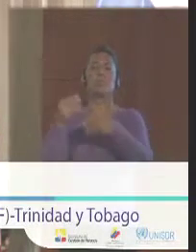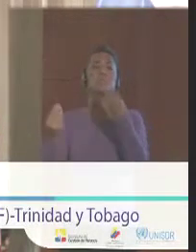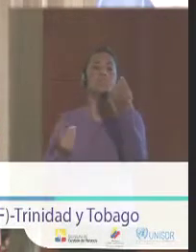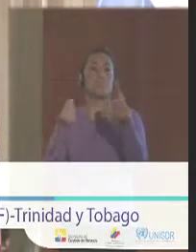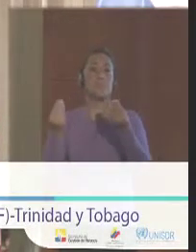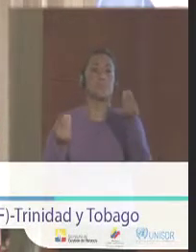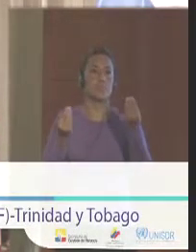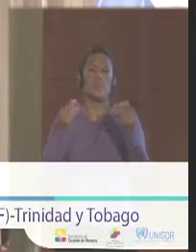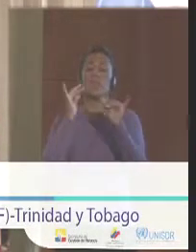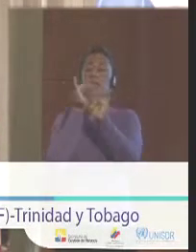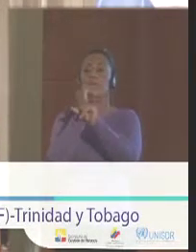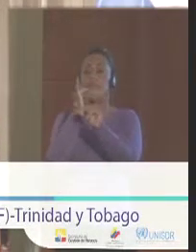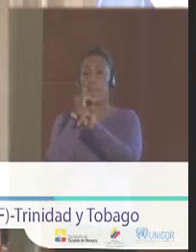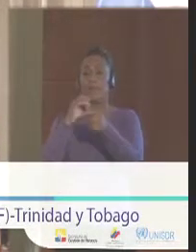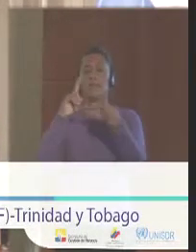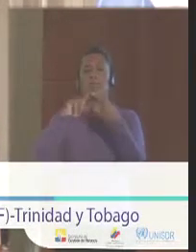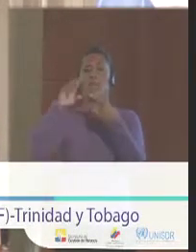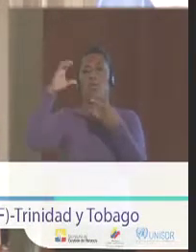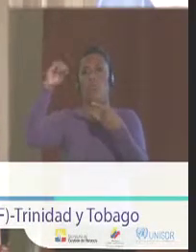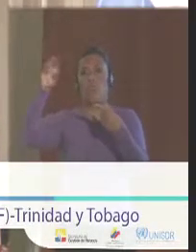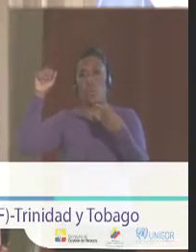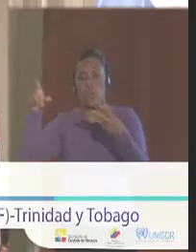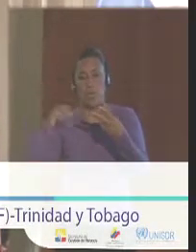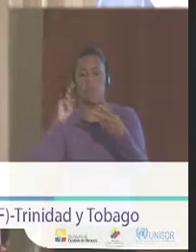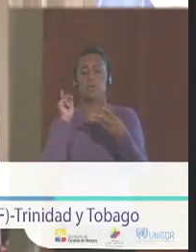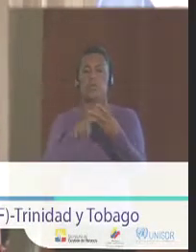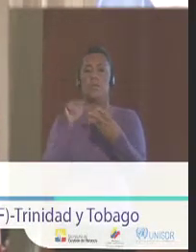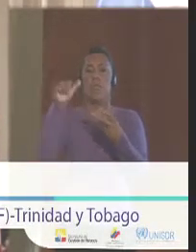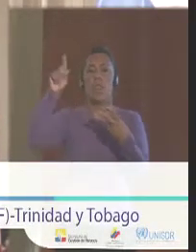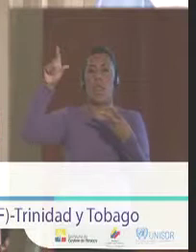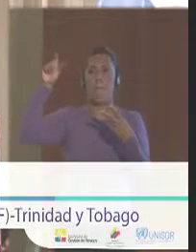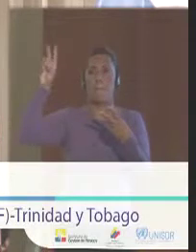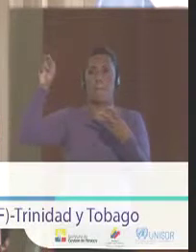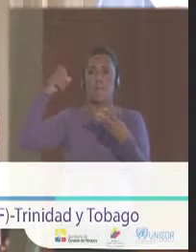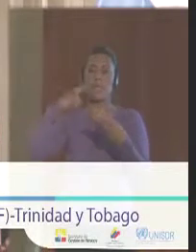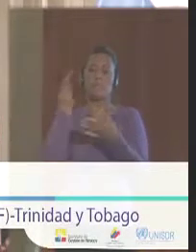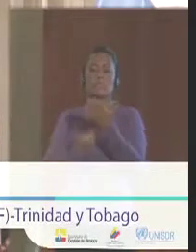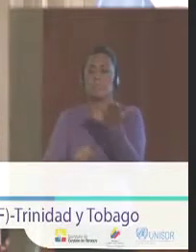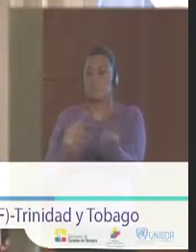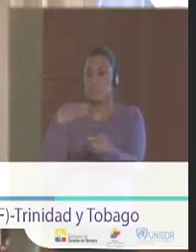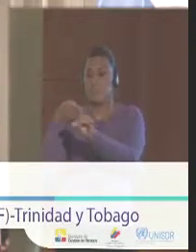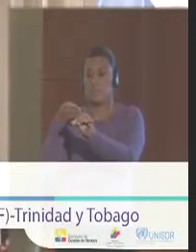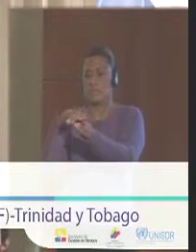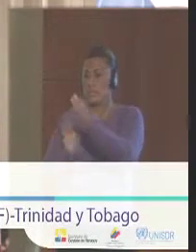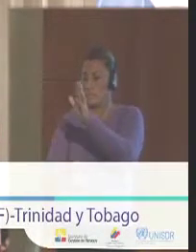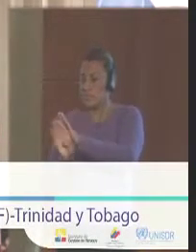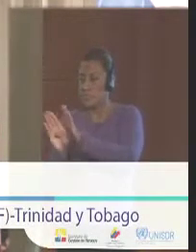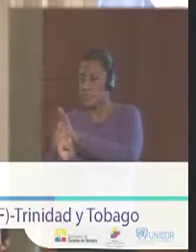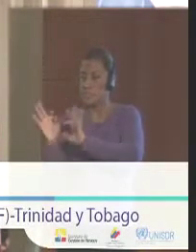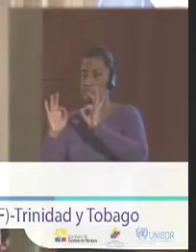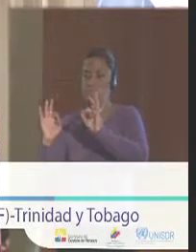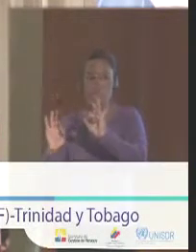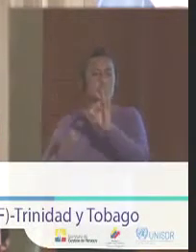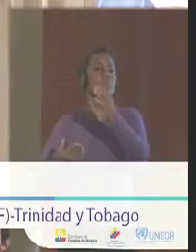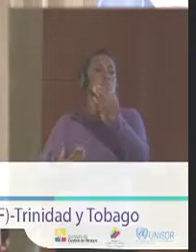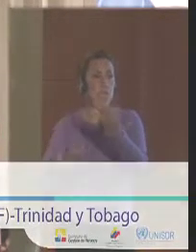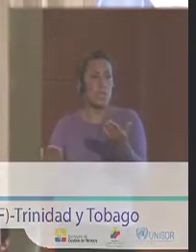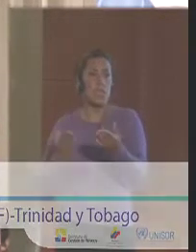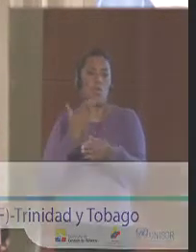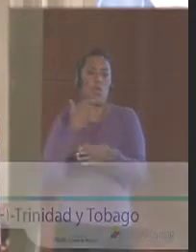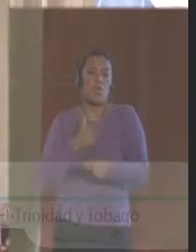sustainable economic growth and development, ensuring environmental, social, and